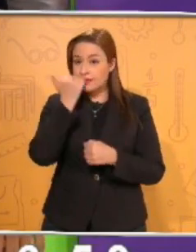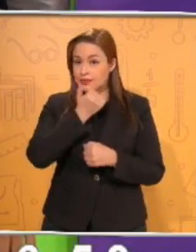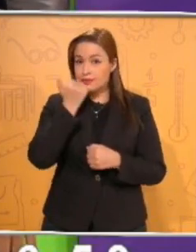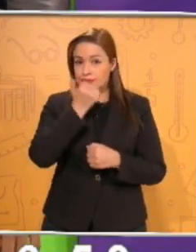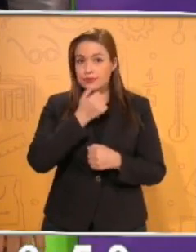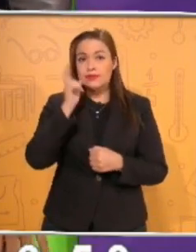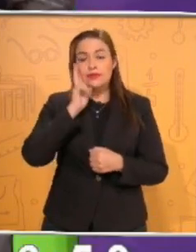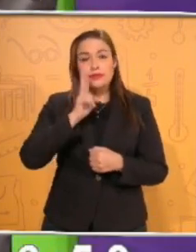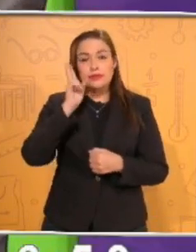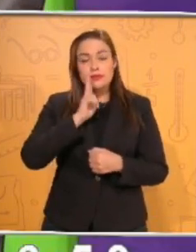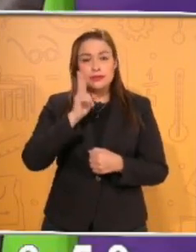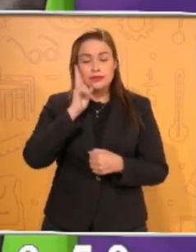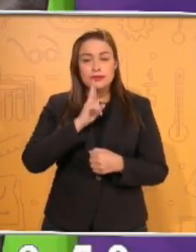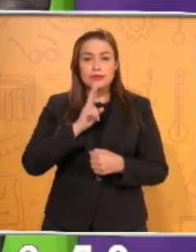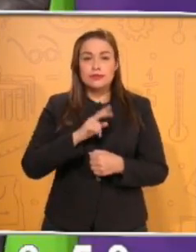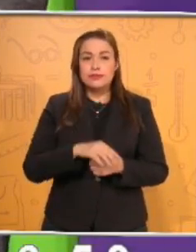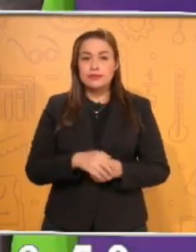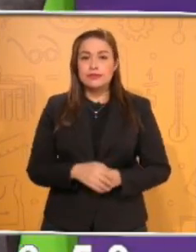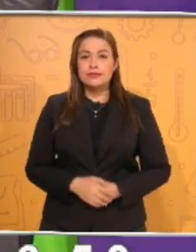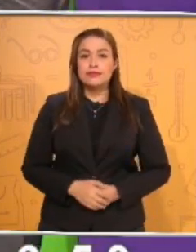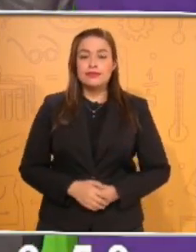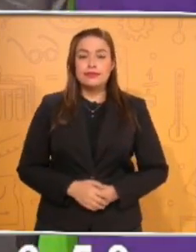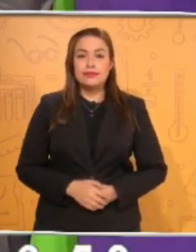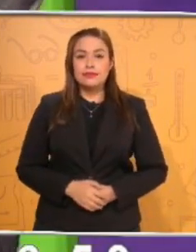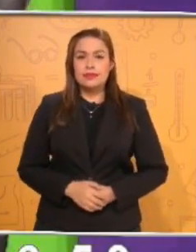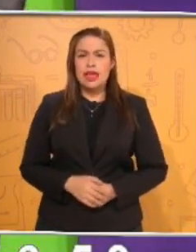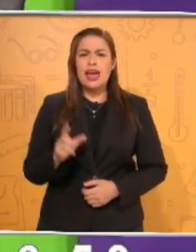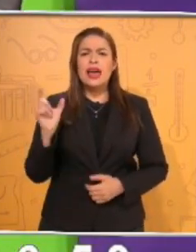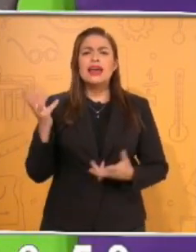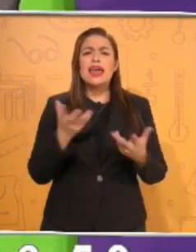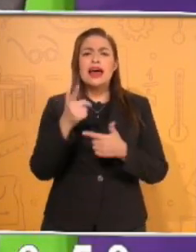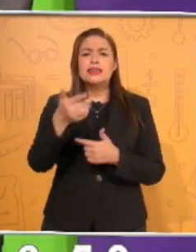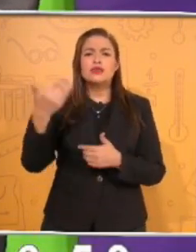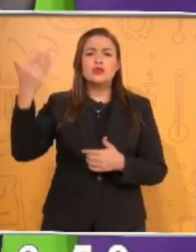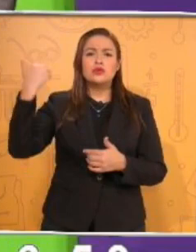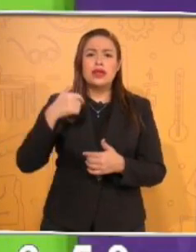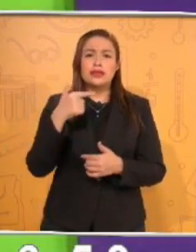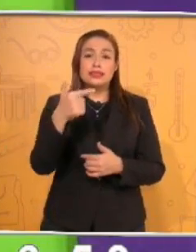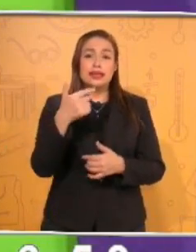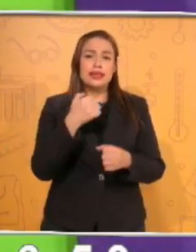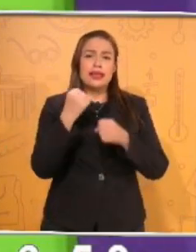7 years ago? Not today, 7 years in the past.